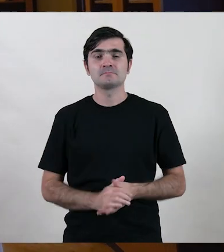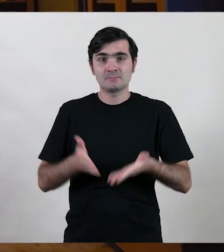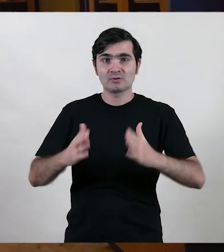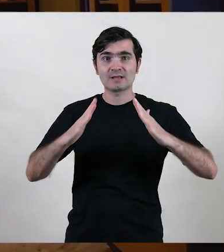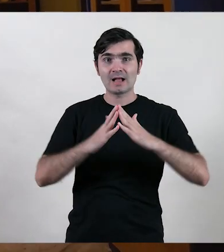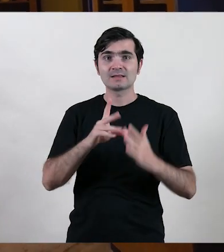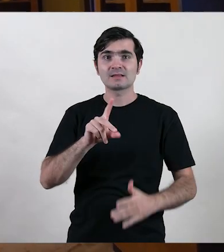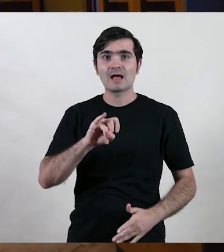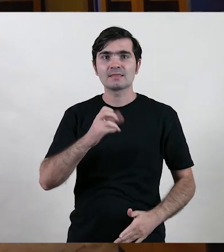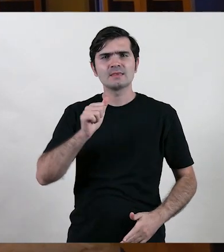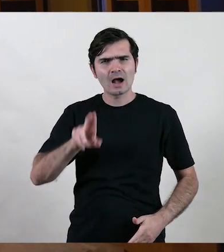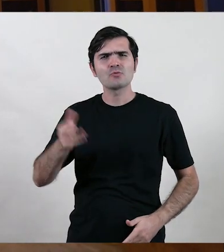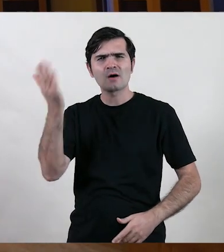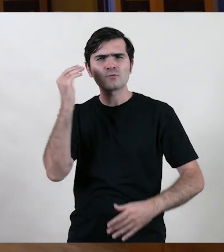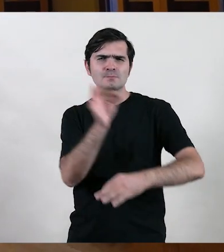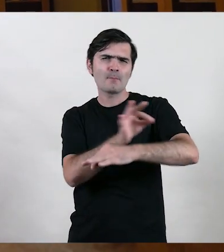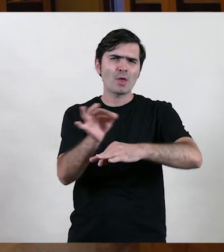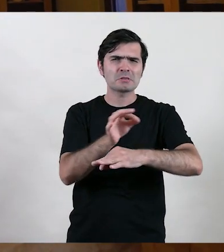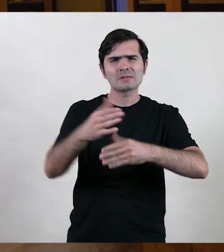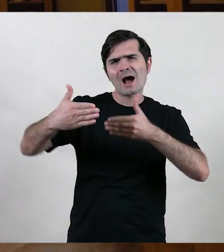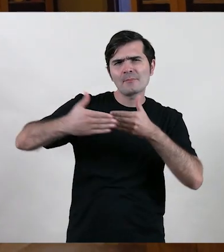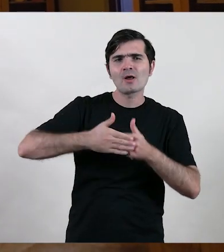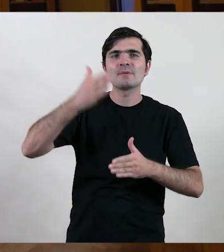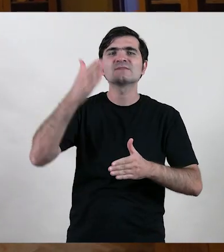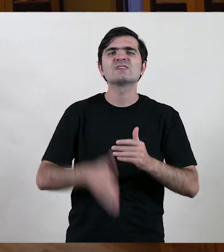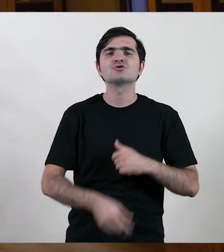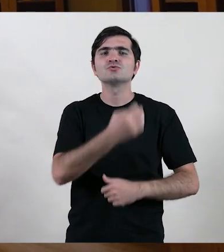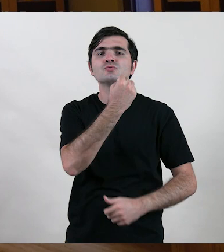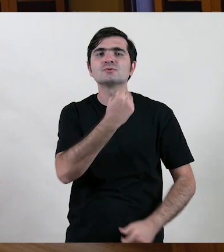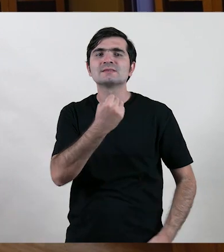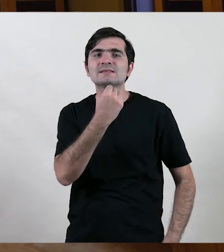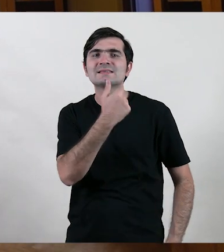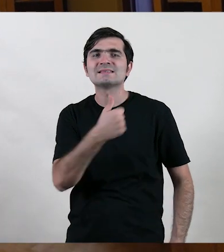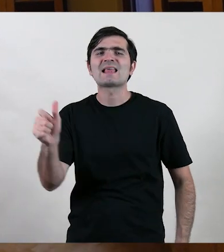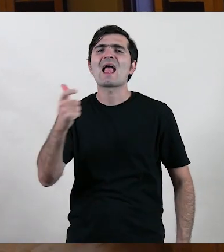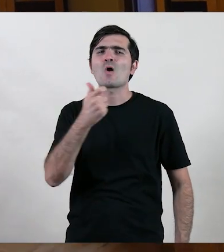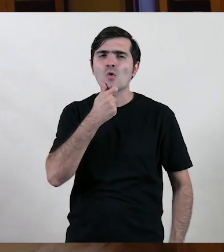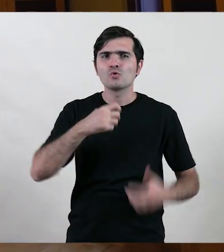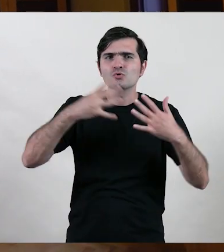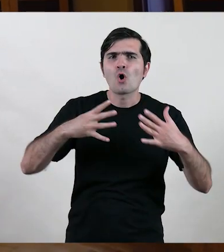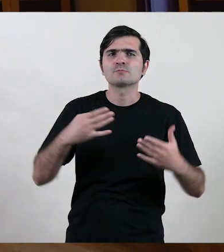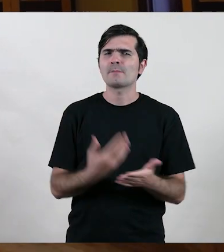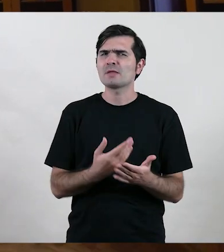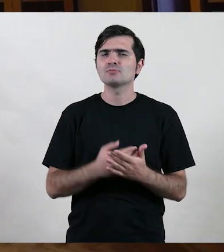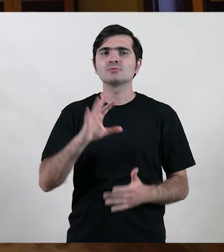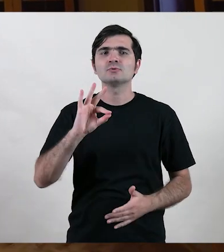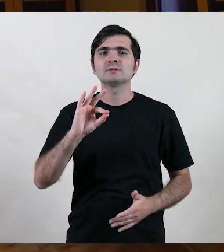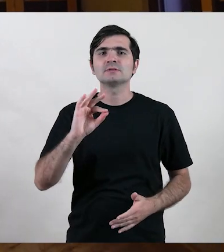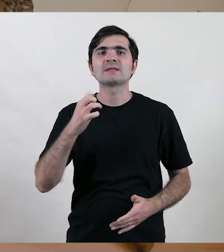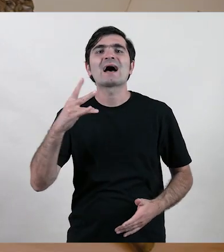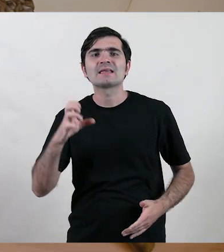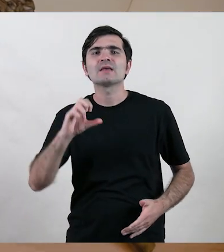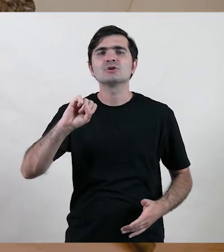The Dianu House was designed near the end of the 19th century for Tache and Sofia Dianu, from whom the